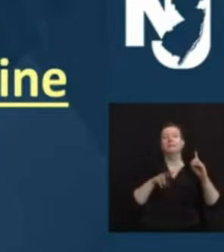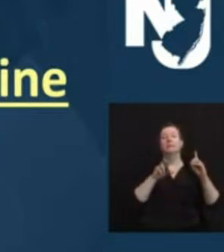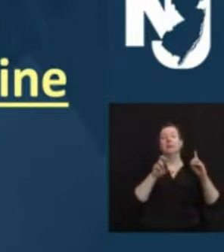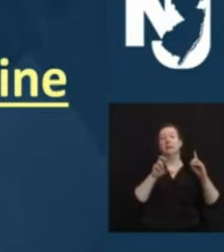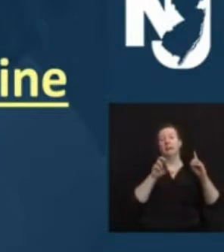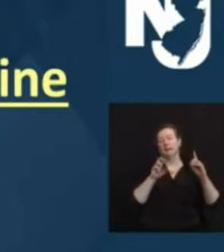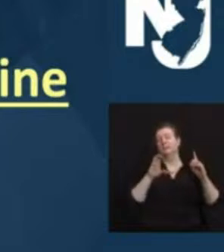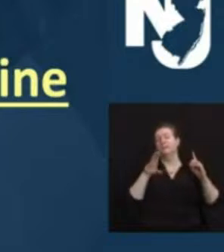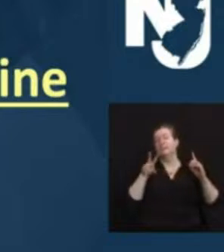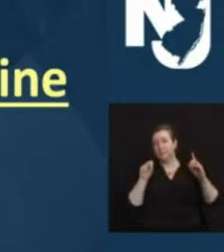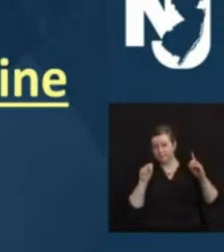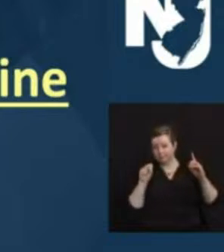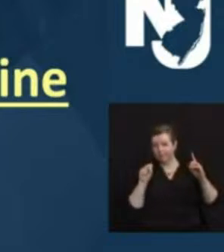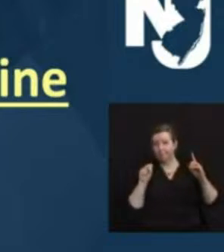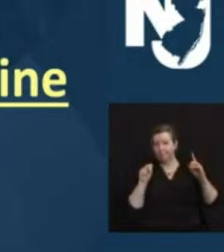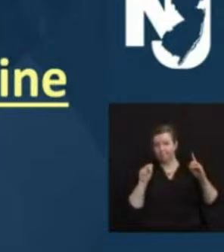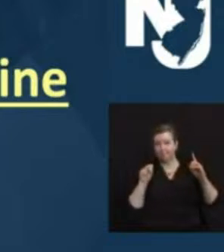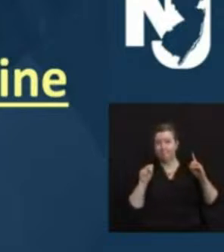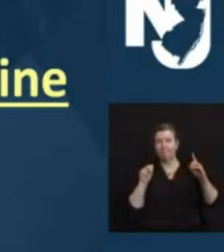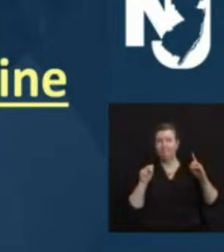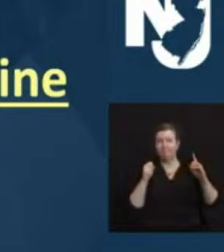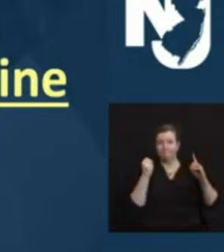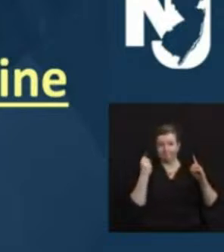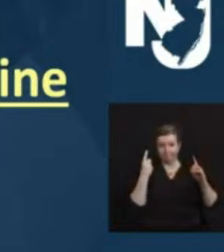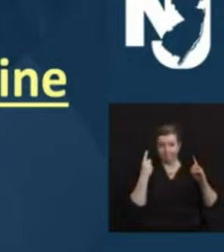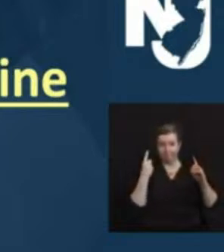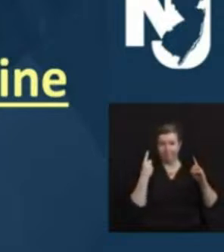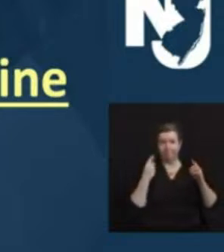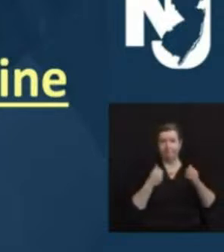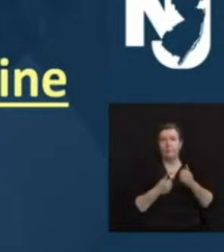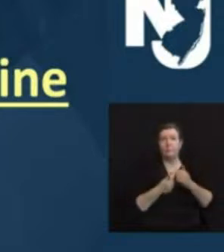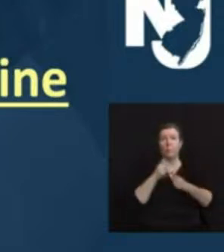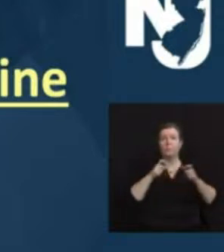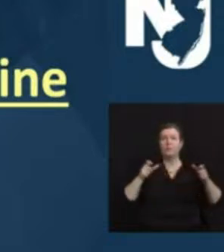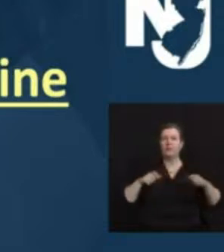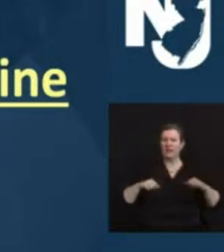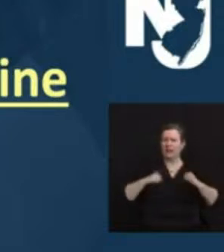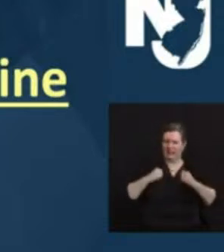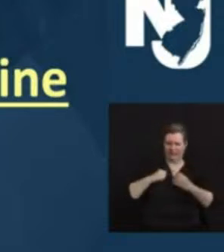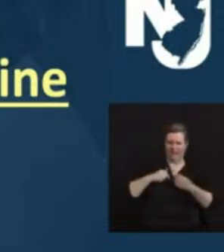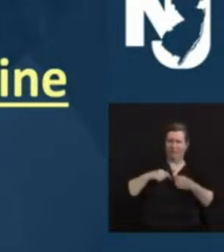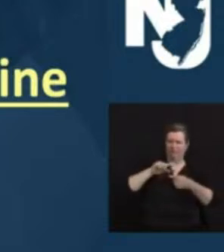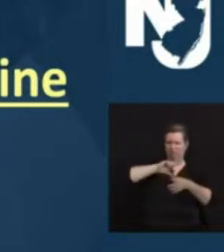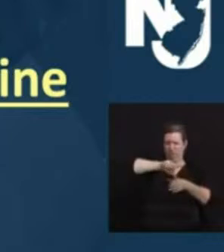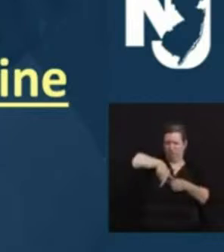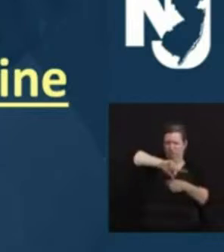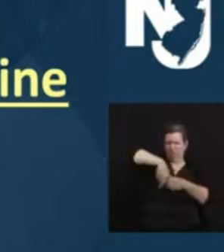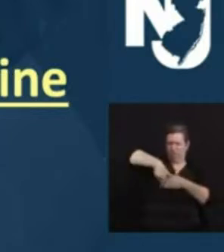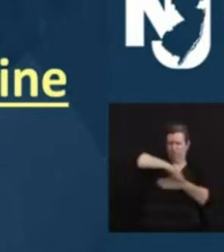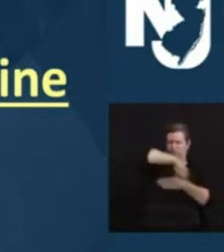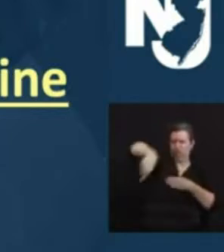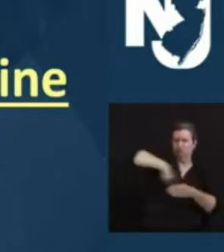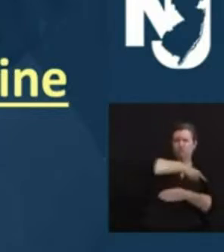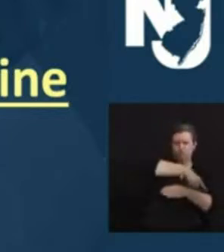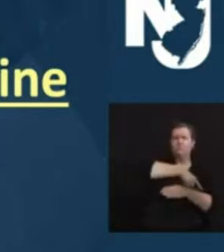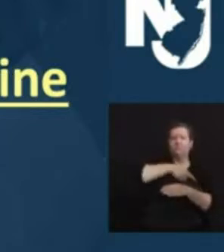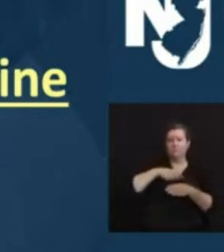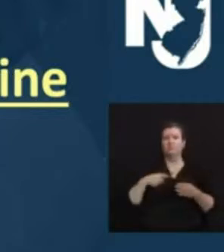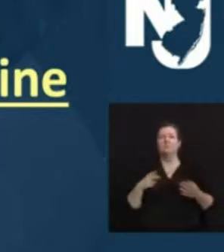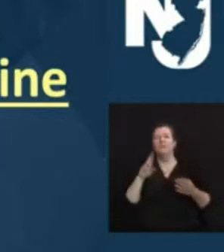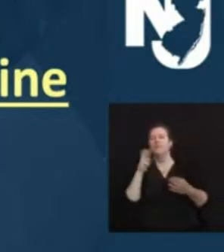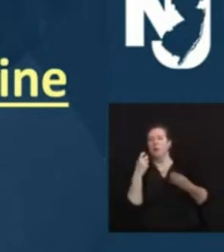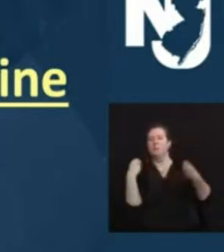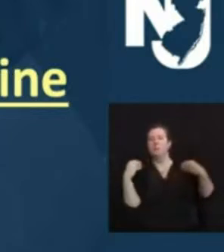pharmacy, this program will expand our footprint in areas of high need and is poised to receive direct allocation from the